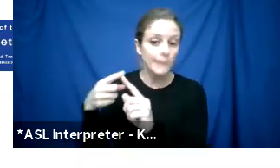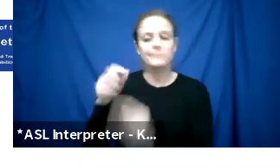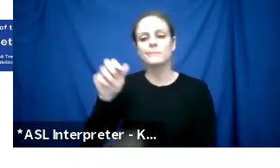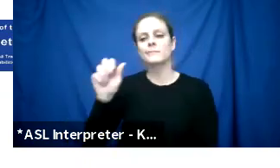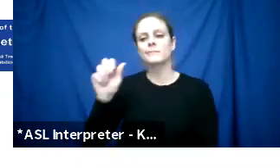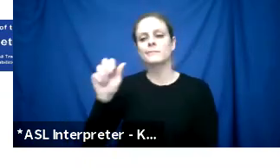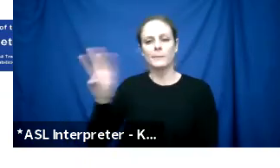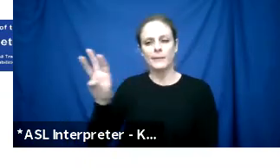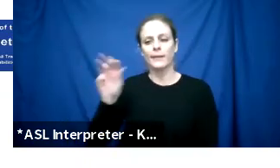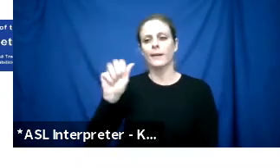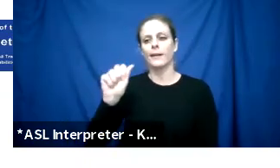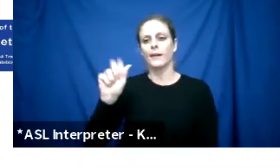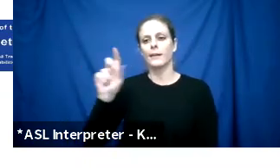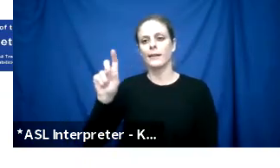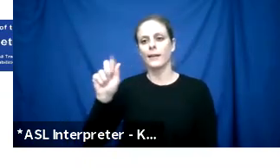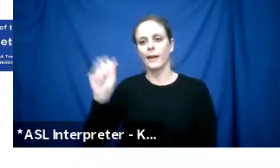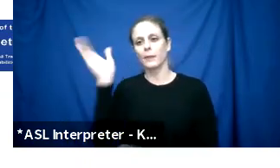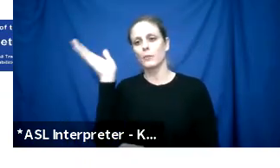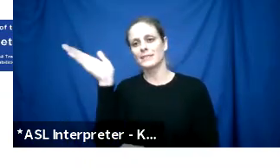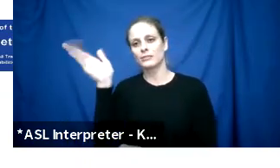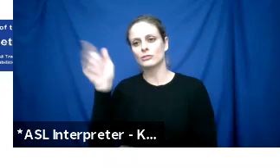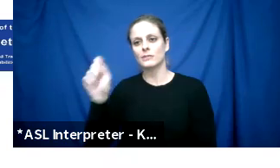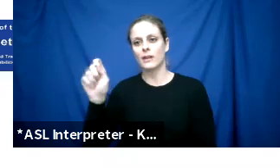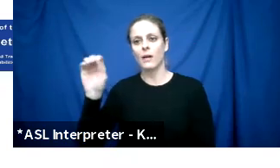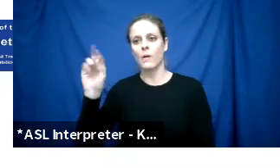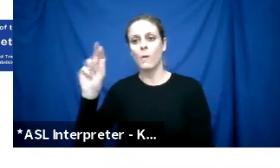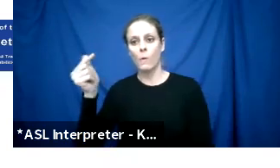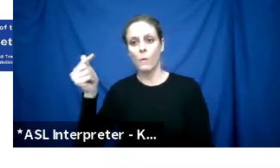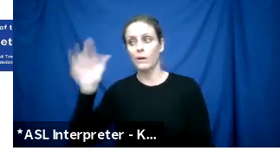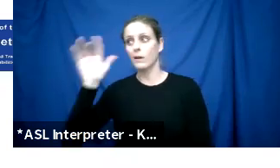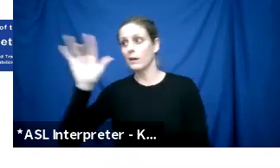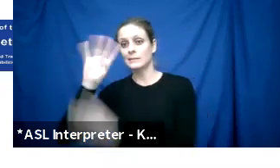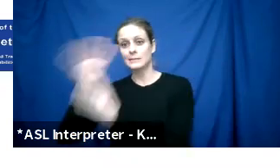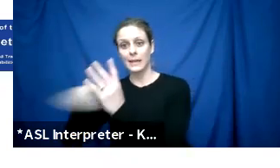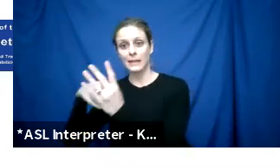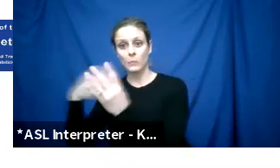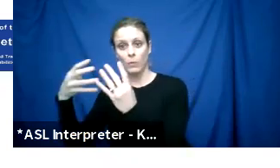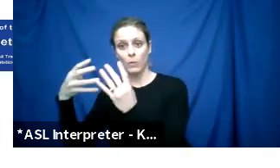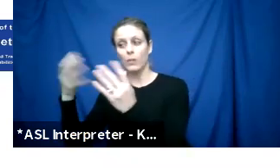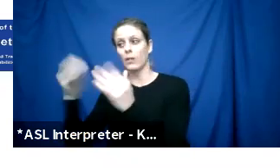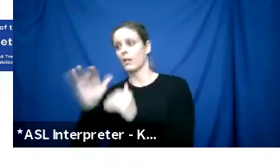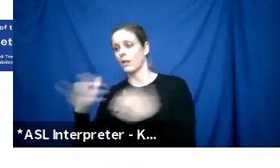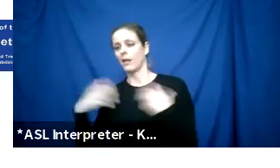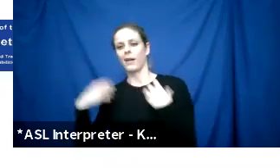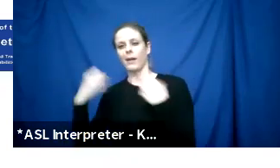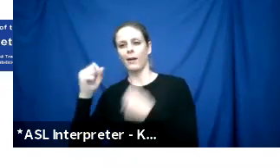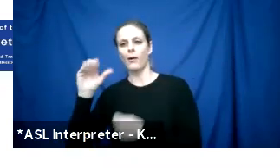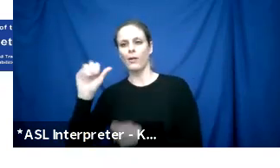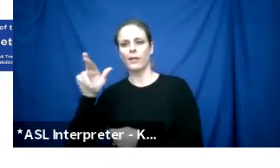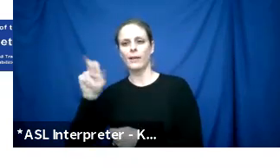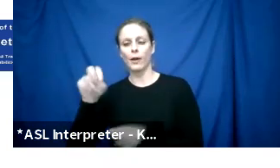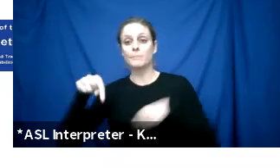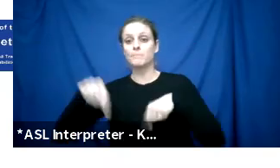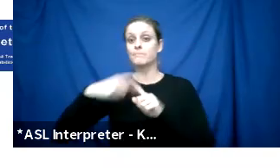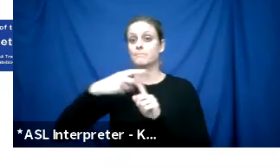adapresentations.org under the Schedule tab in the Healthcare section. These monthly webinars occur on the